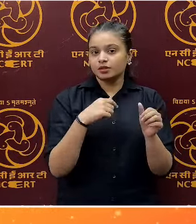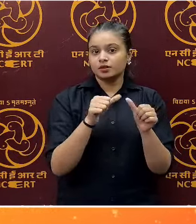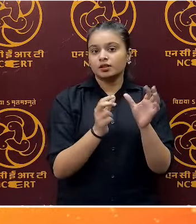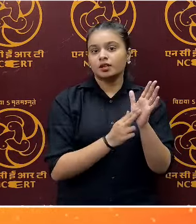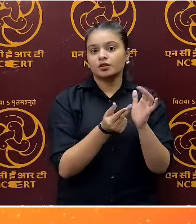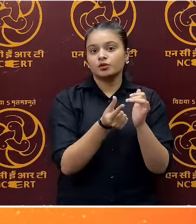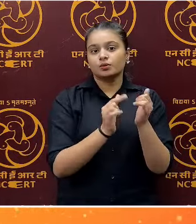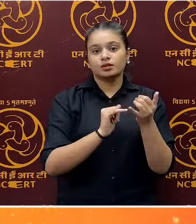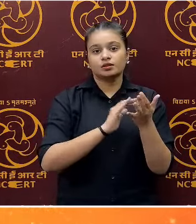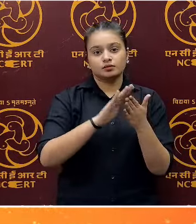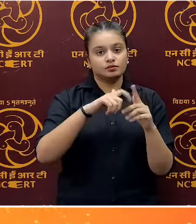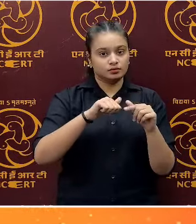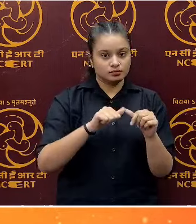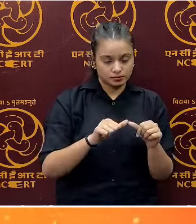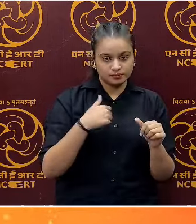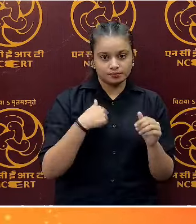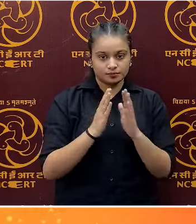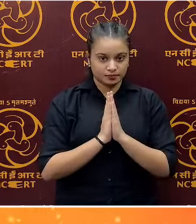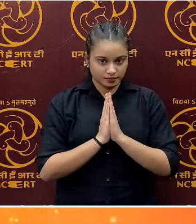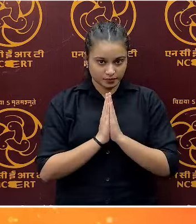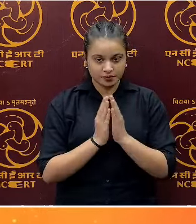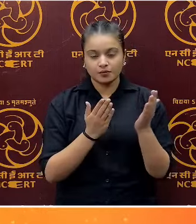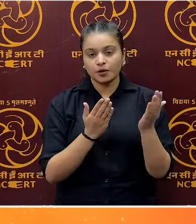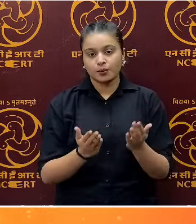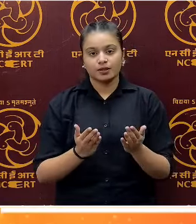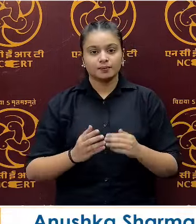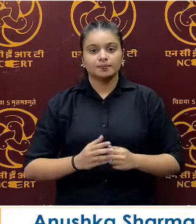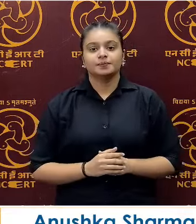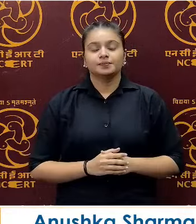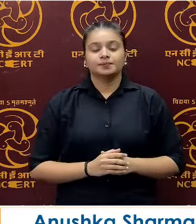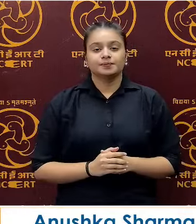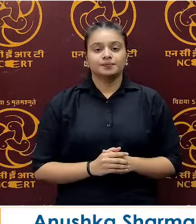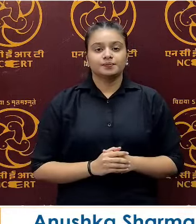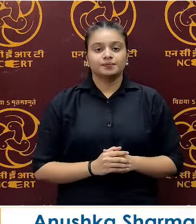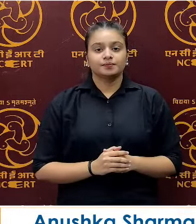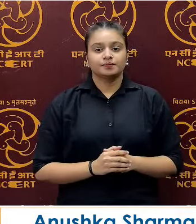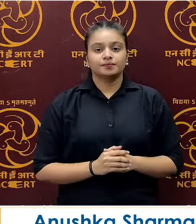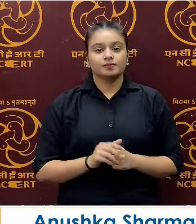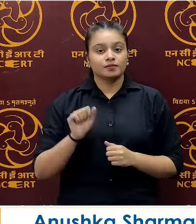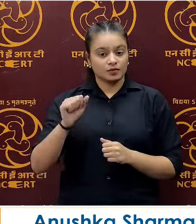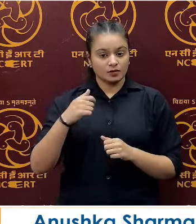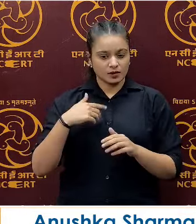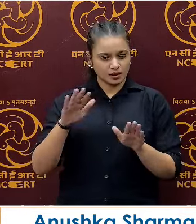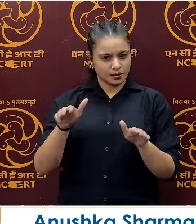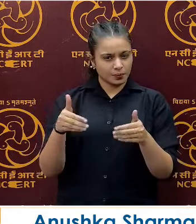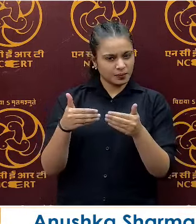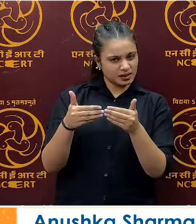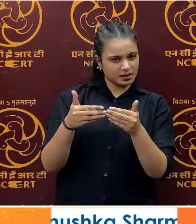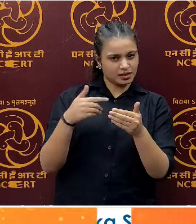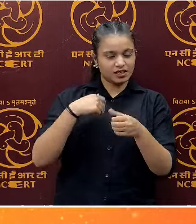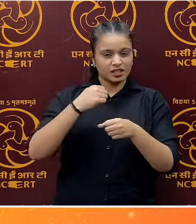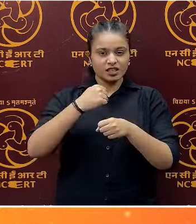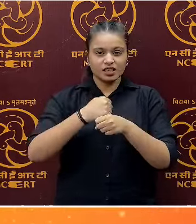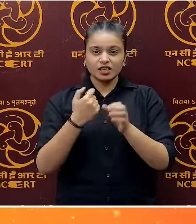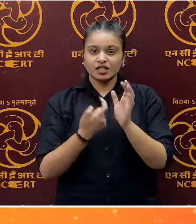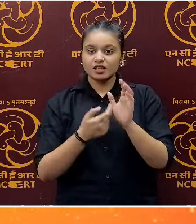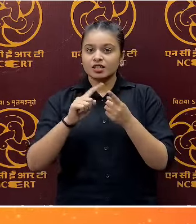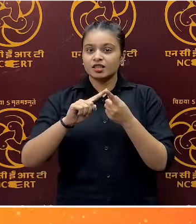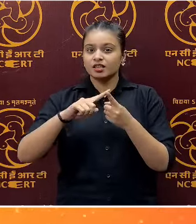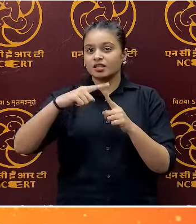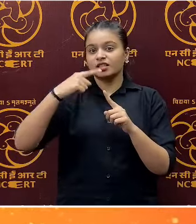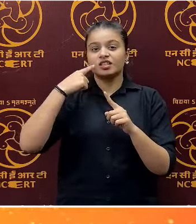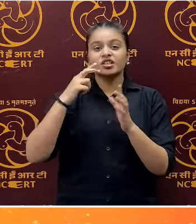Anushka Sharma. Anushka, namaskar and very warm welcome to you too. So, ma'am, greetings. What a beautiful chapter, and I